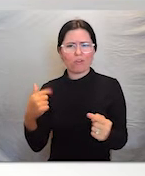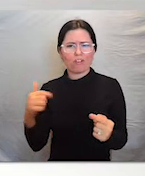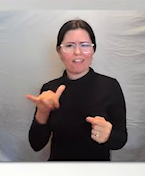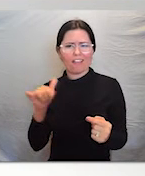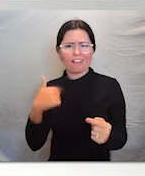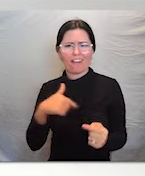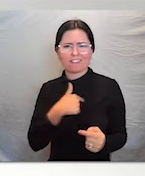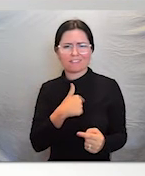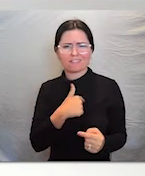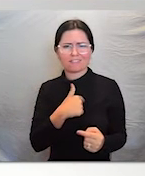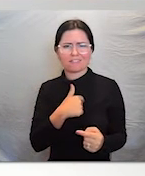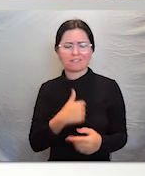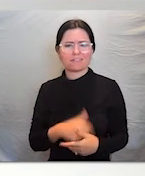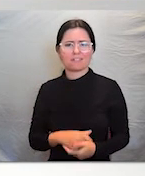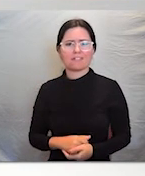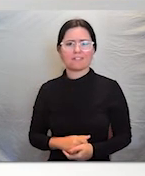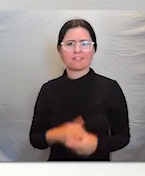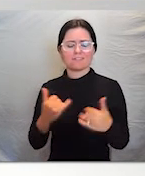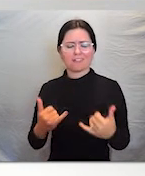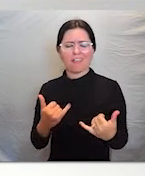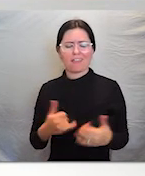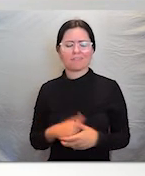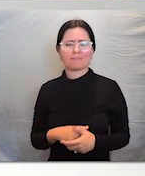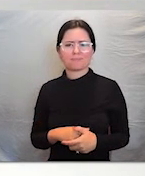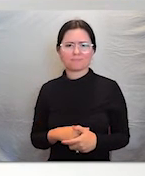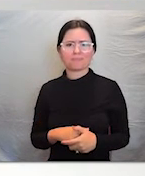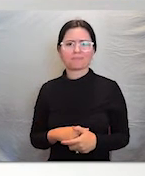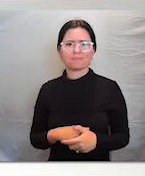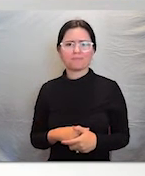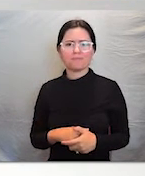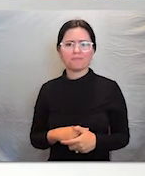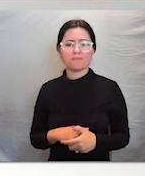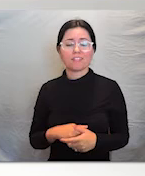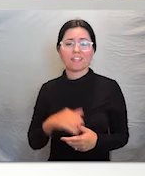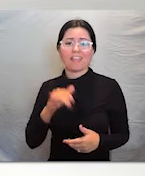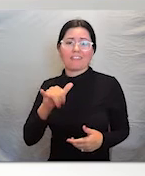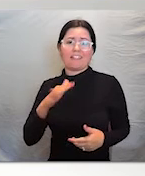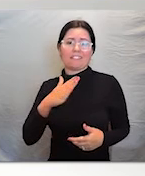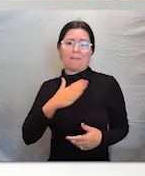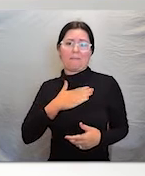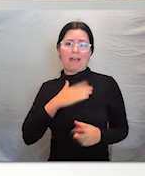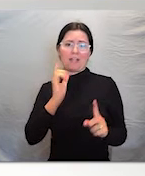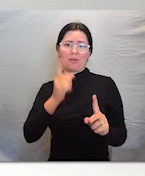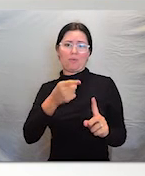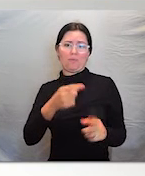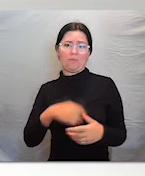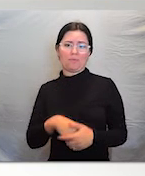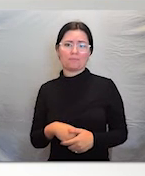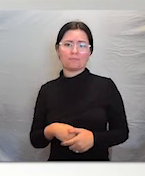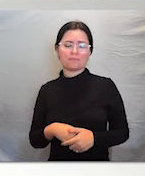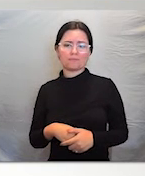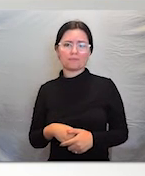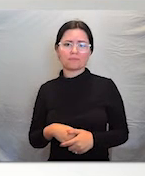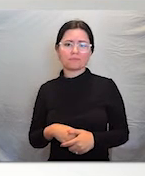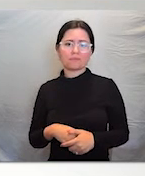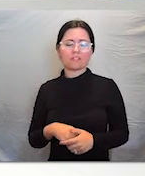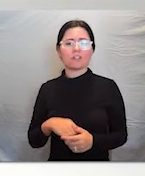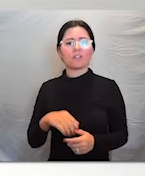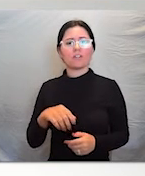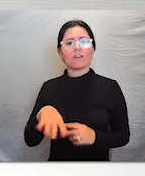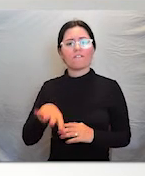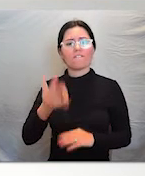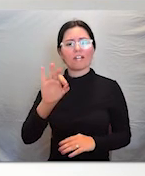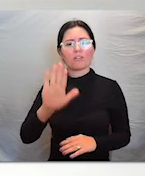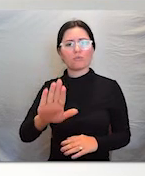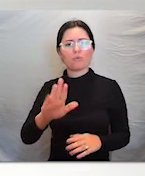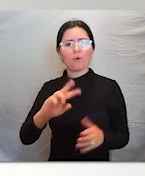as we are going through today. And that's my purpose. It's finding your purpose, your